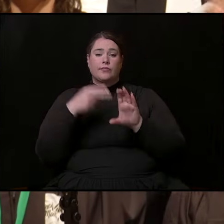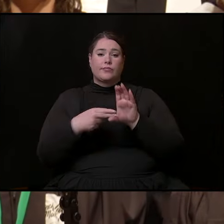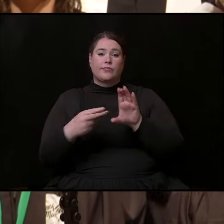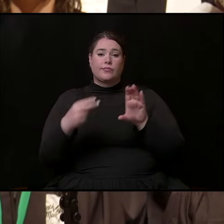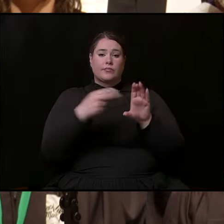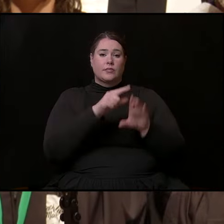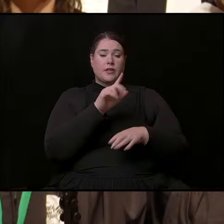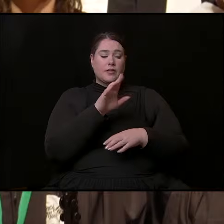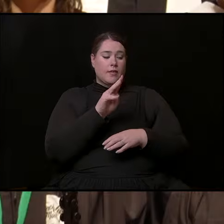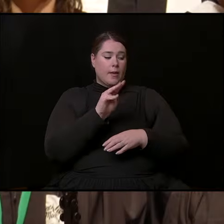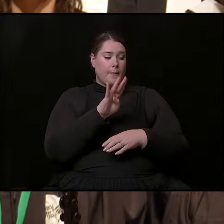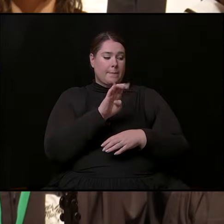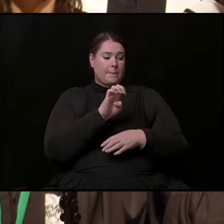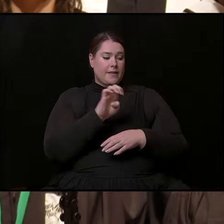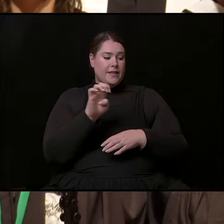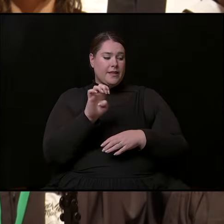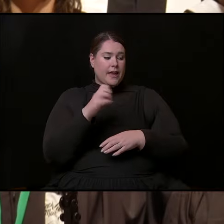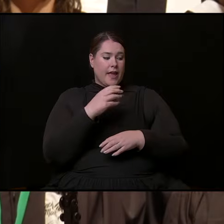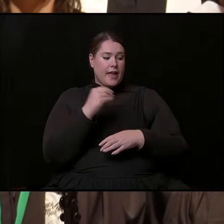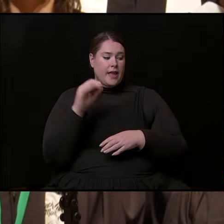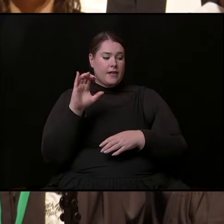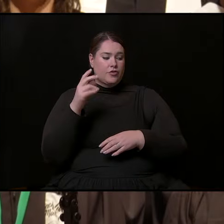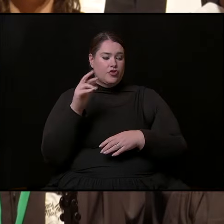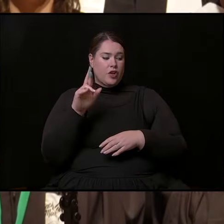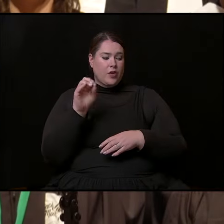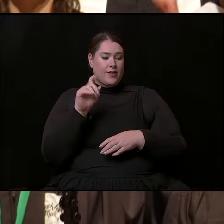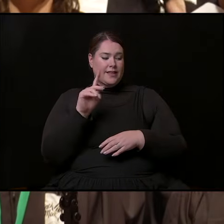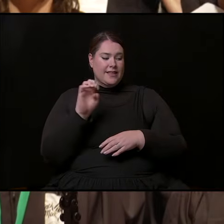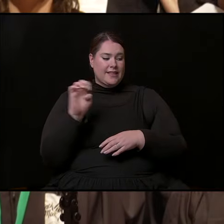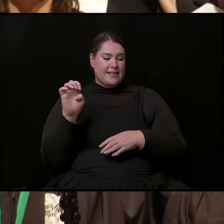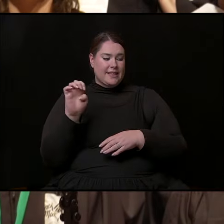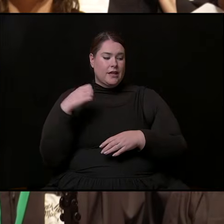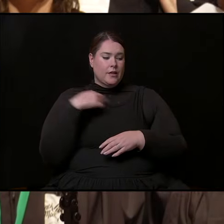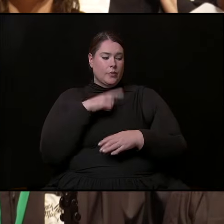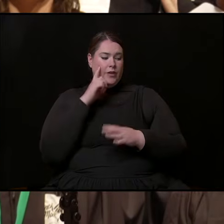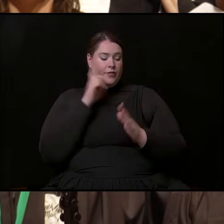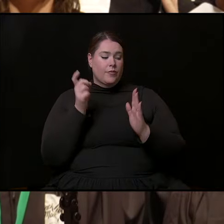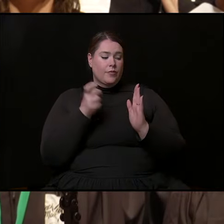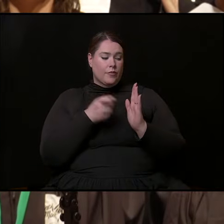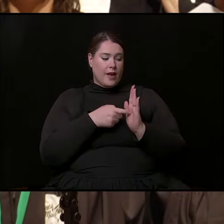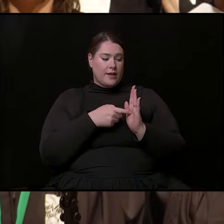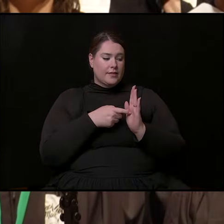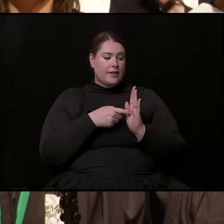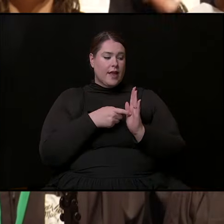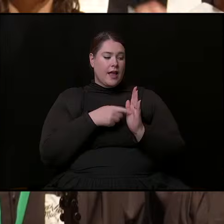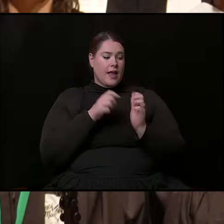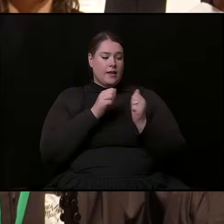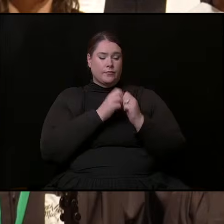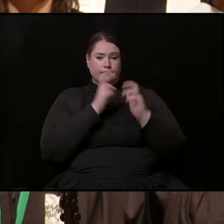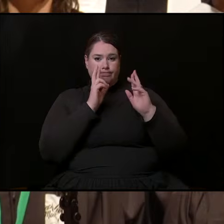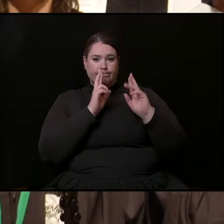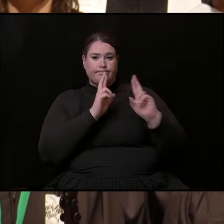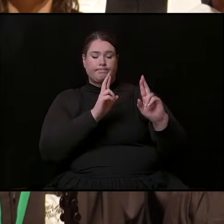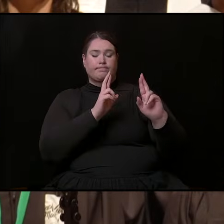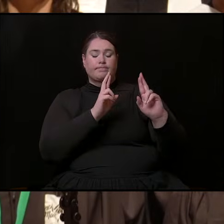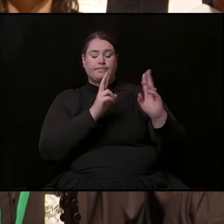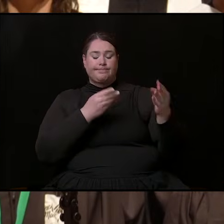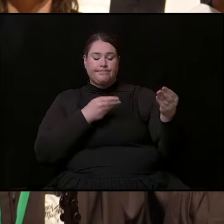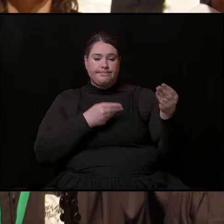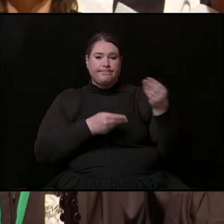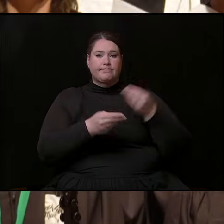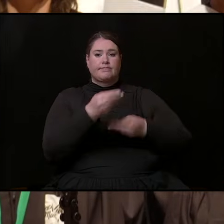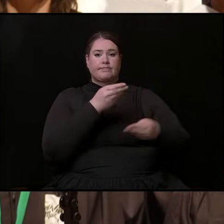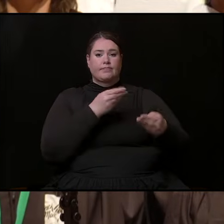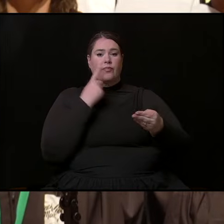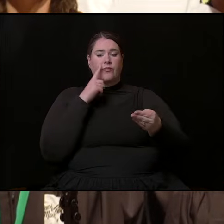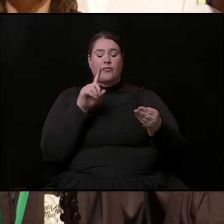they provide for wisdom and caring communities based on mutual respect, reciprocity, and reverence for the land, water, and all